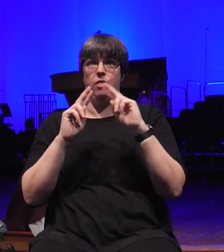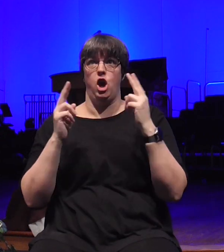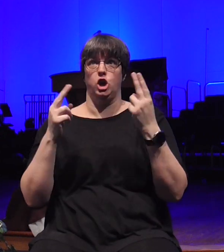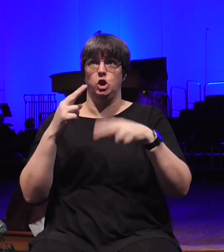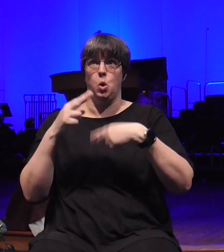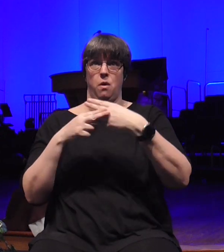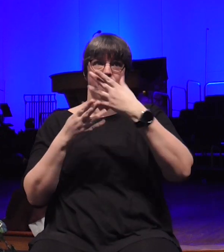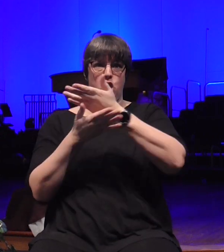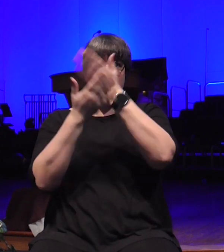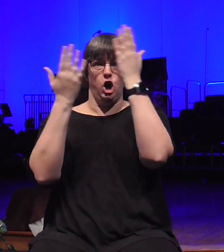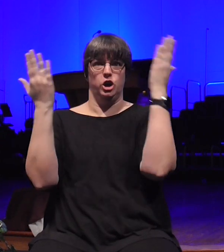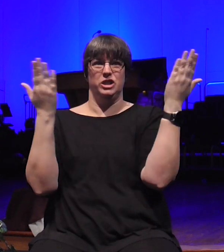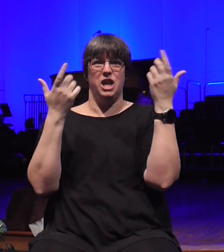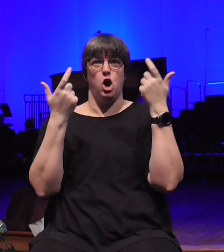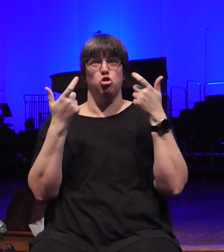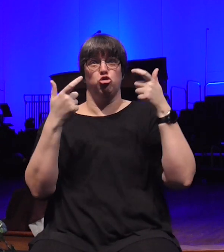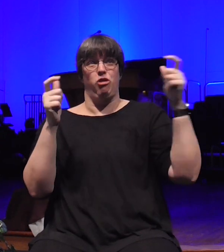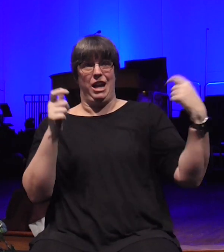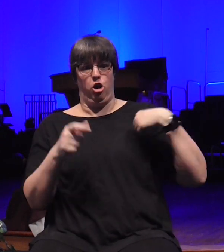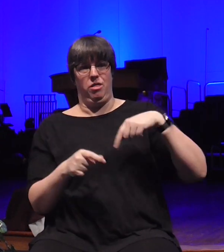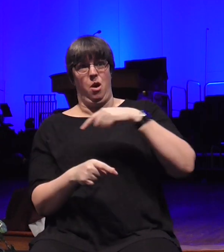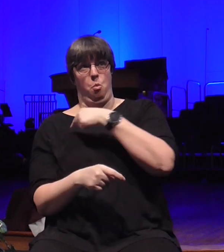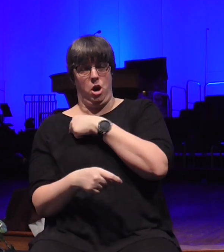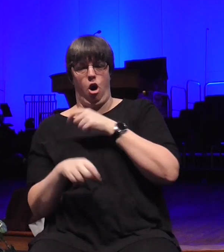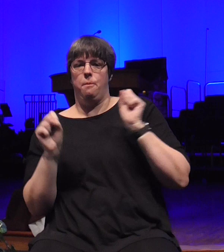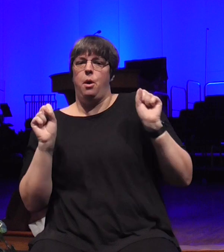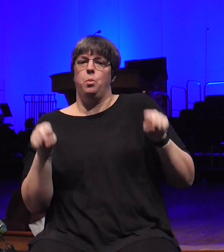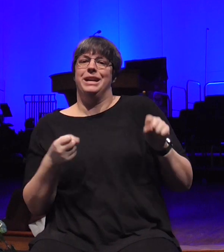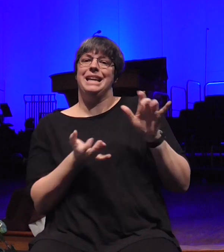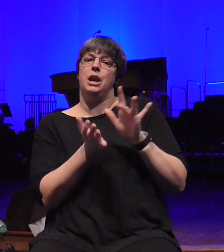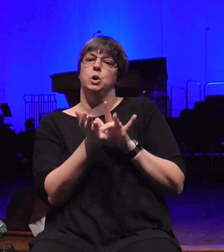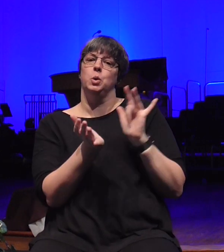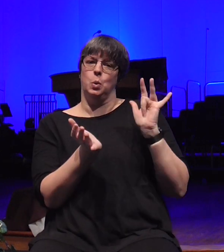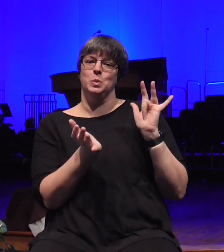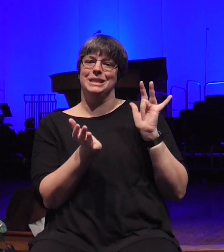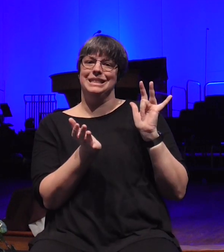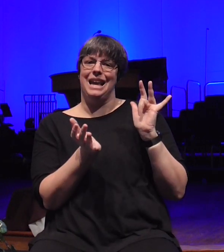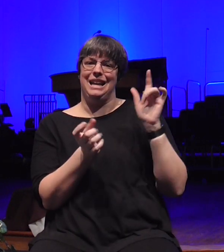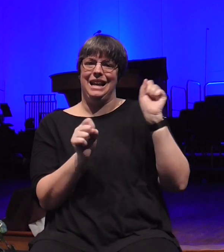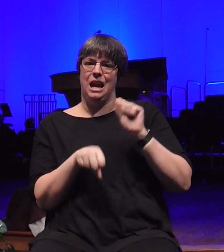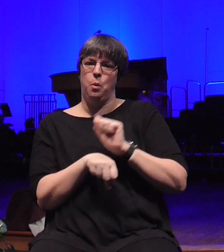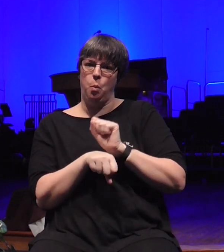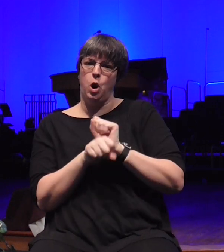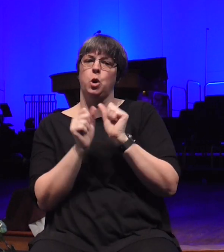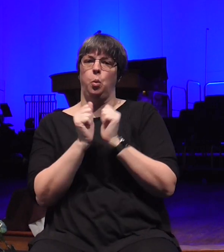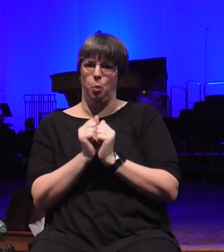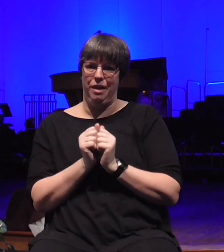are, and we can use it. And it can work with us.